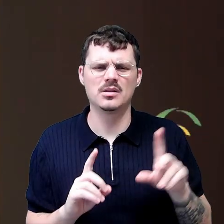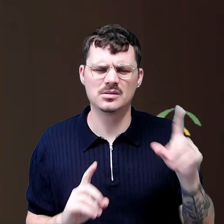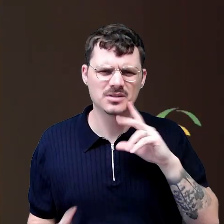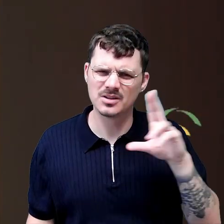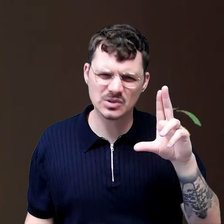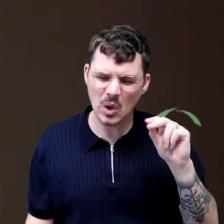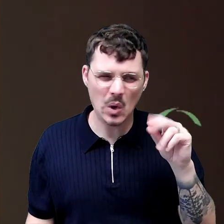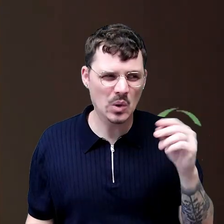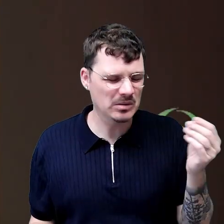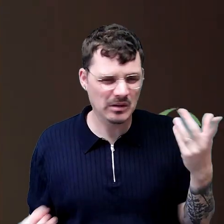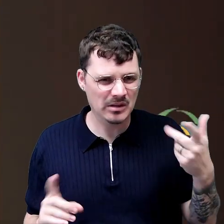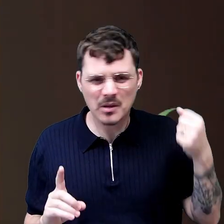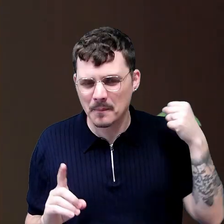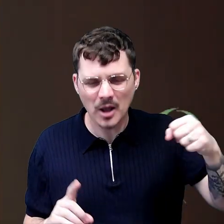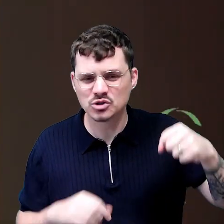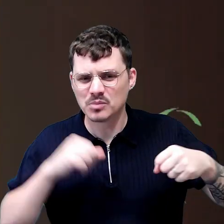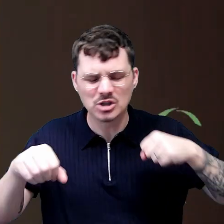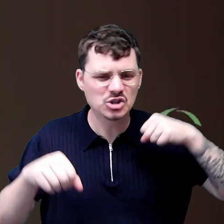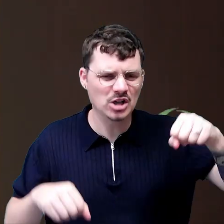no, he's punching us.